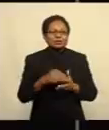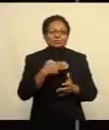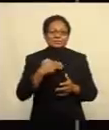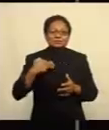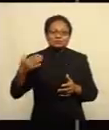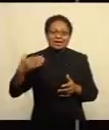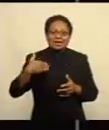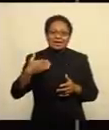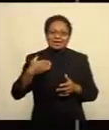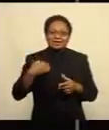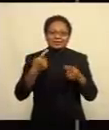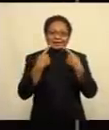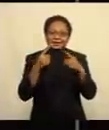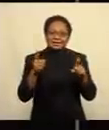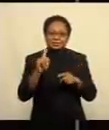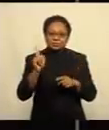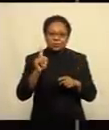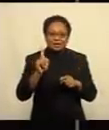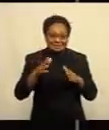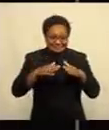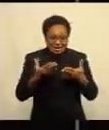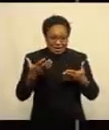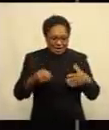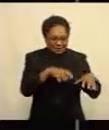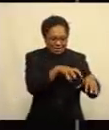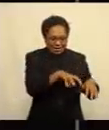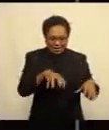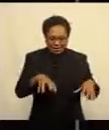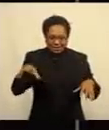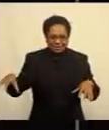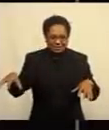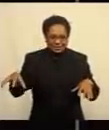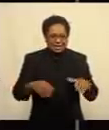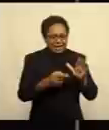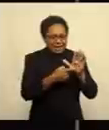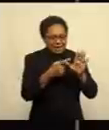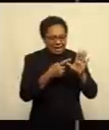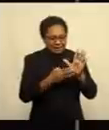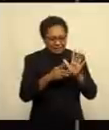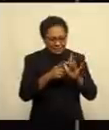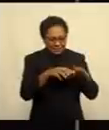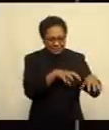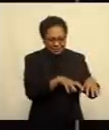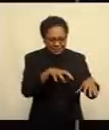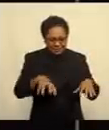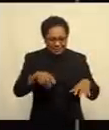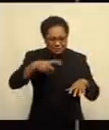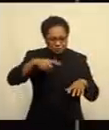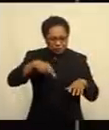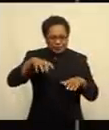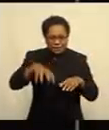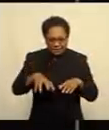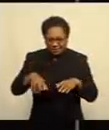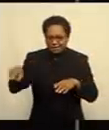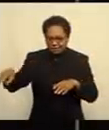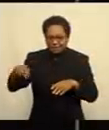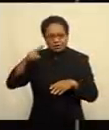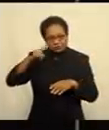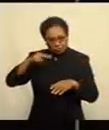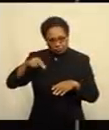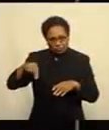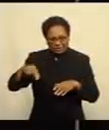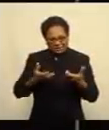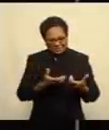has announced containment zones for Lami, Suva and Nosori, which will be in effect for the